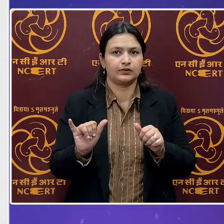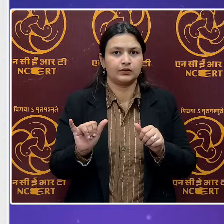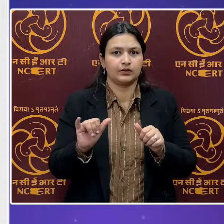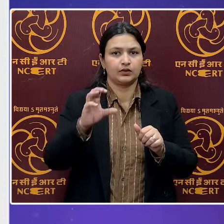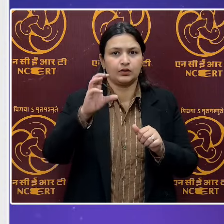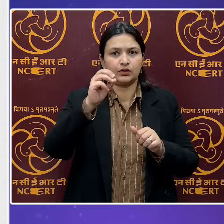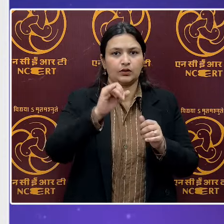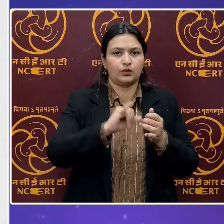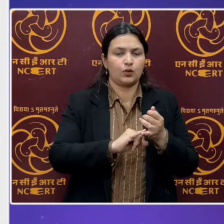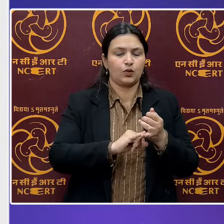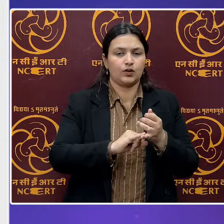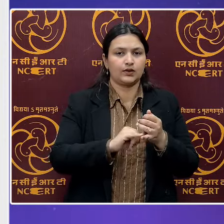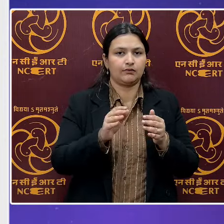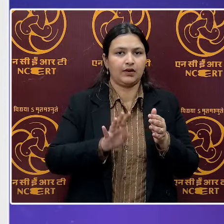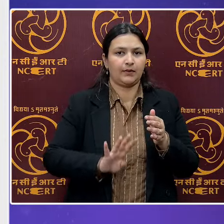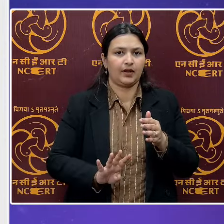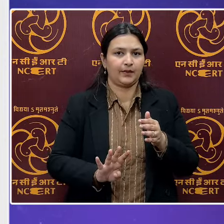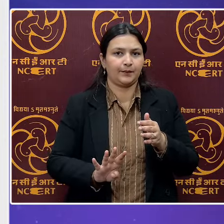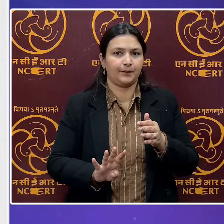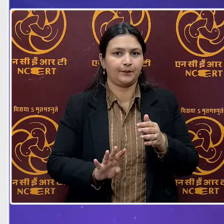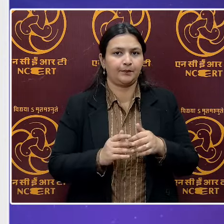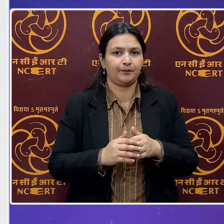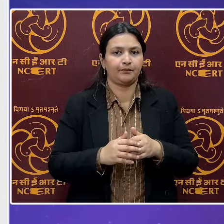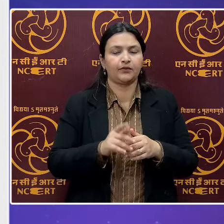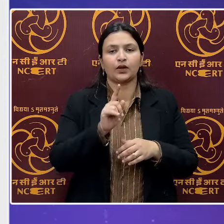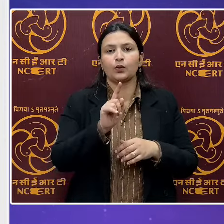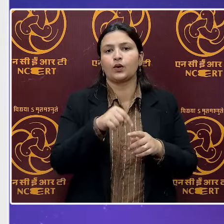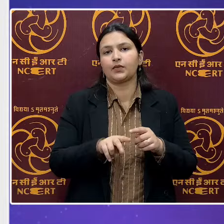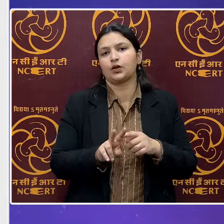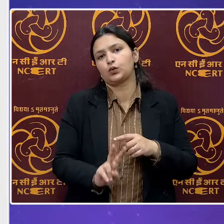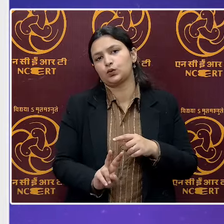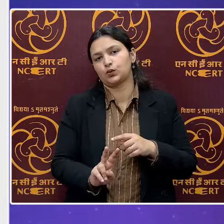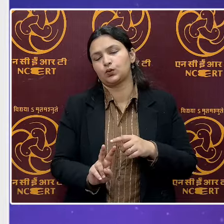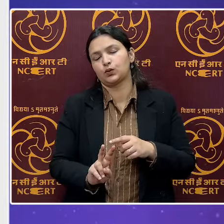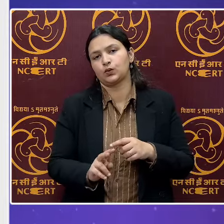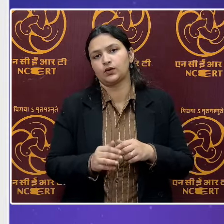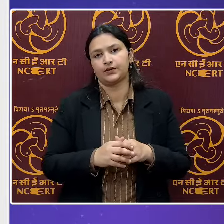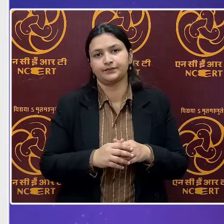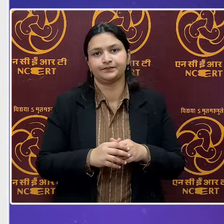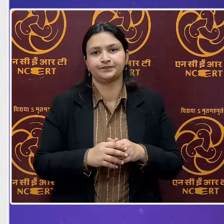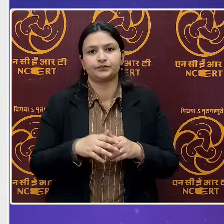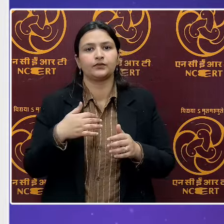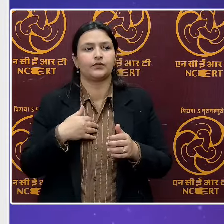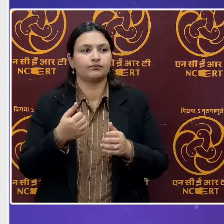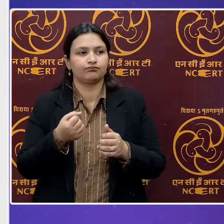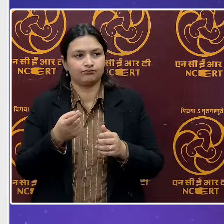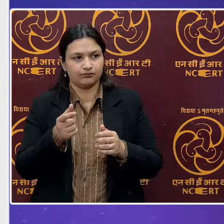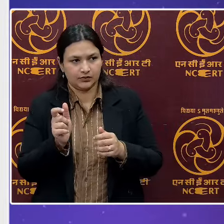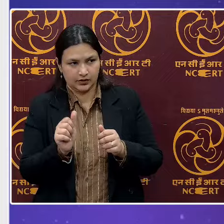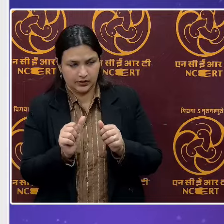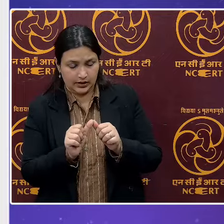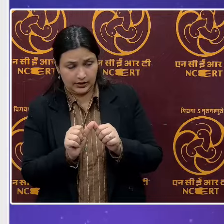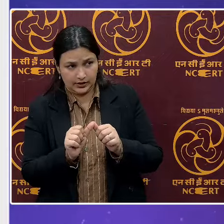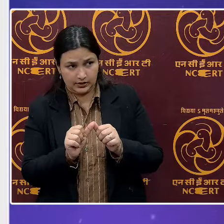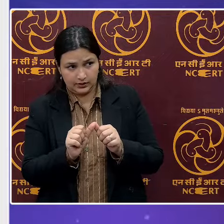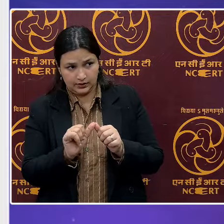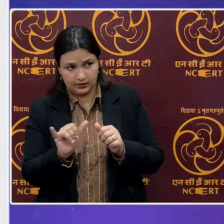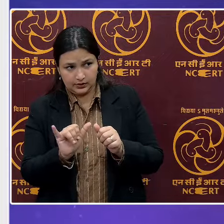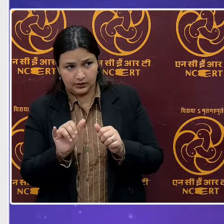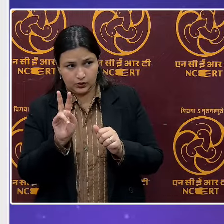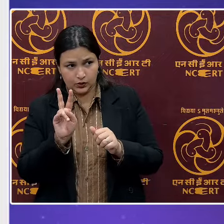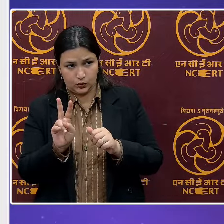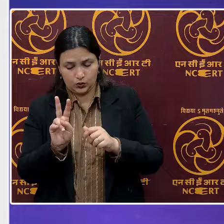pi. Cos pi by 4 is 1 by root 2. So root 2 goes to that side. It becomes a is equal to root